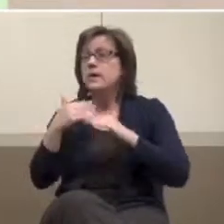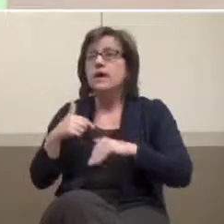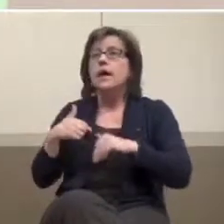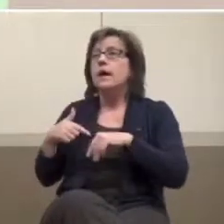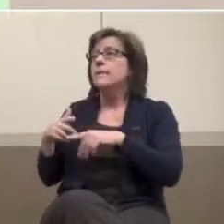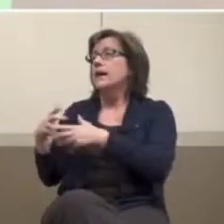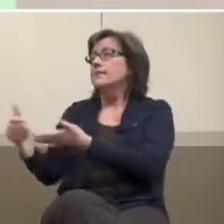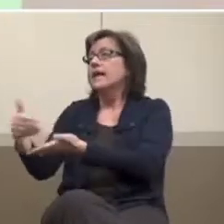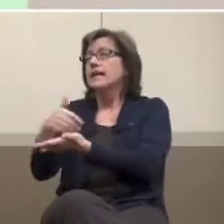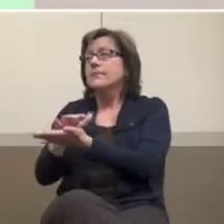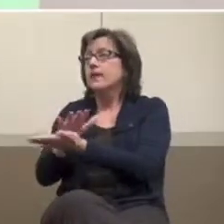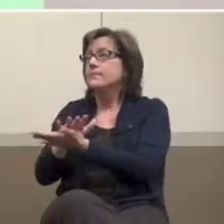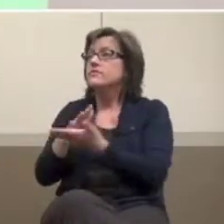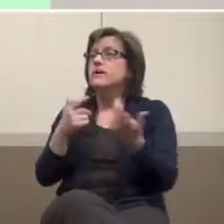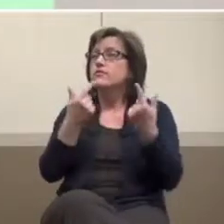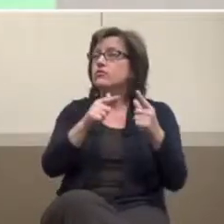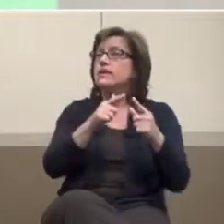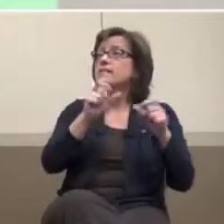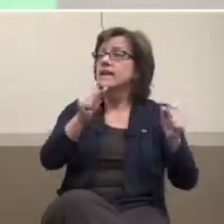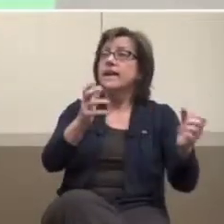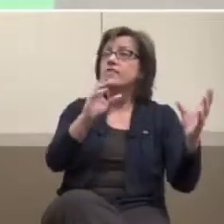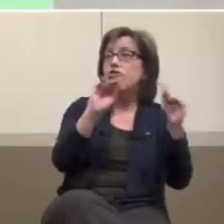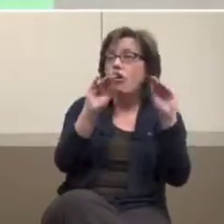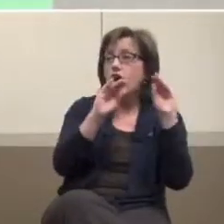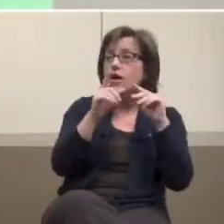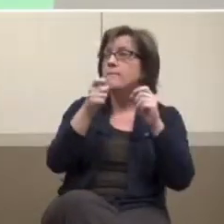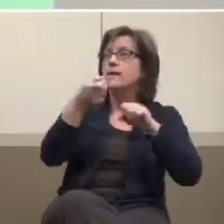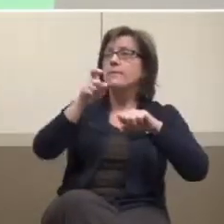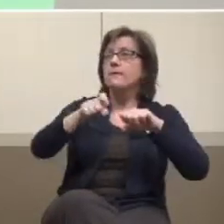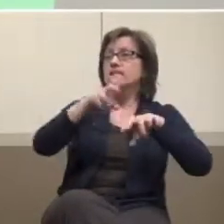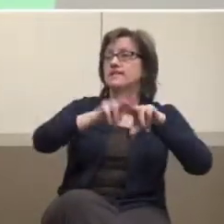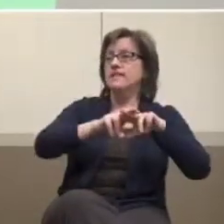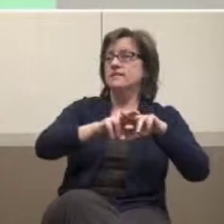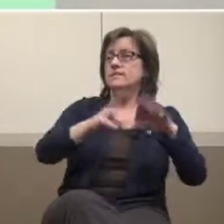talk, but they have to stay in their seats. And yellow,